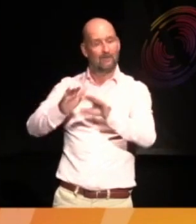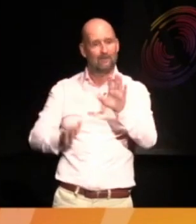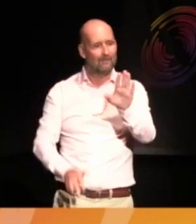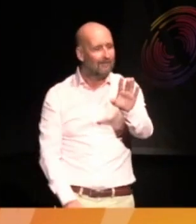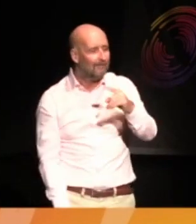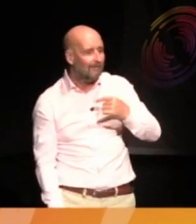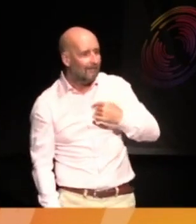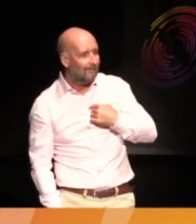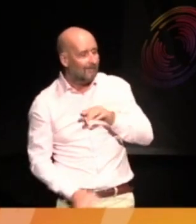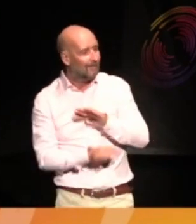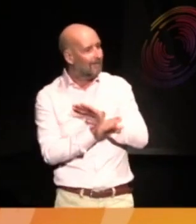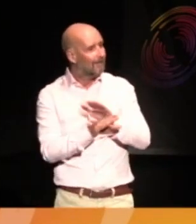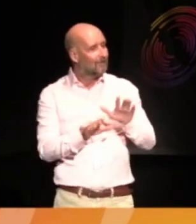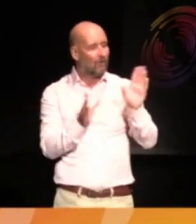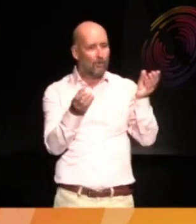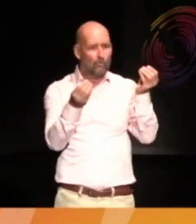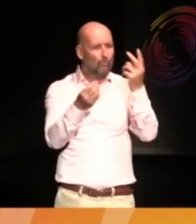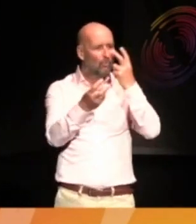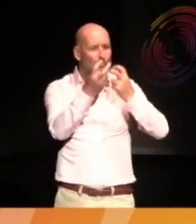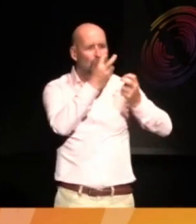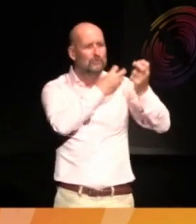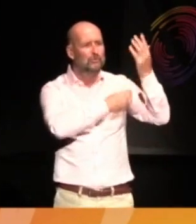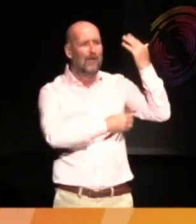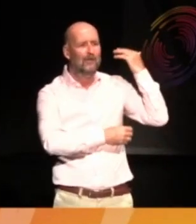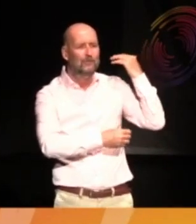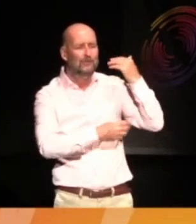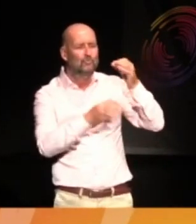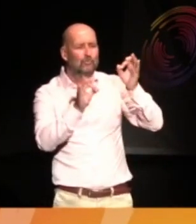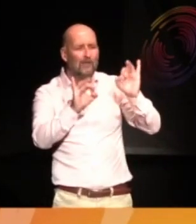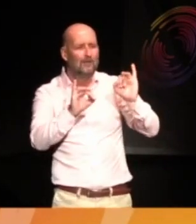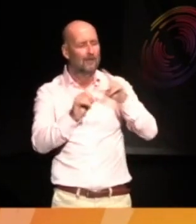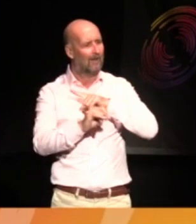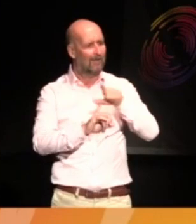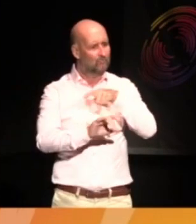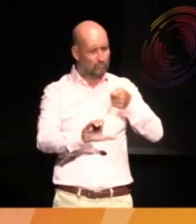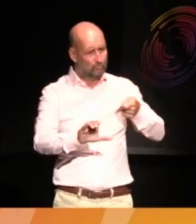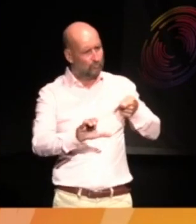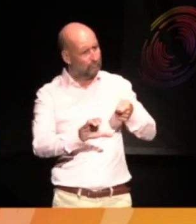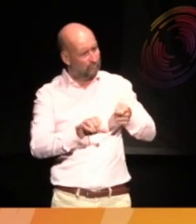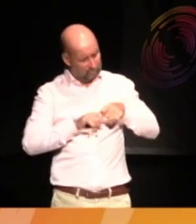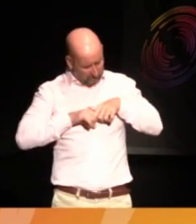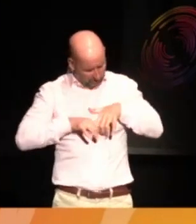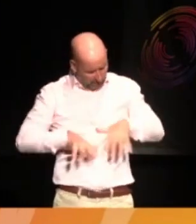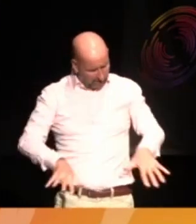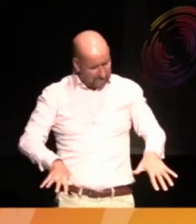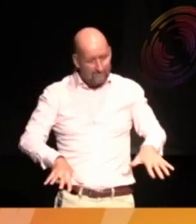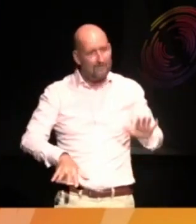not Aristotelian tragedy. Let's not end in a bloodbath. We could